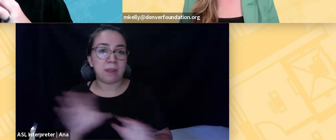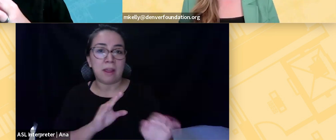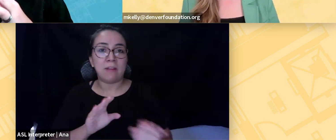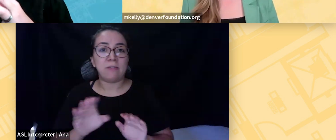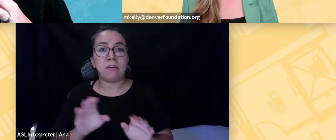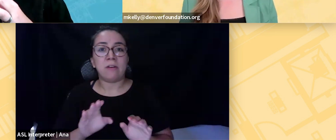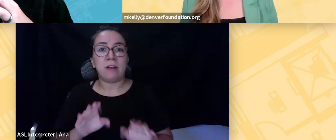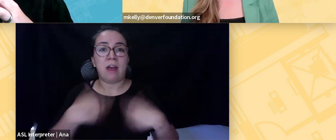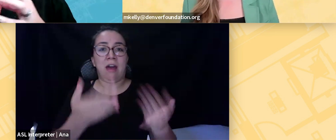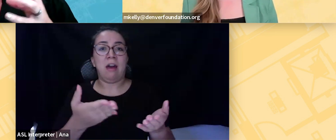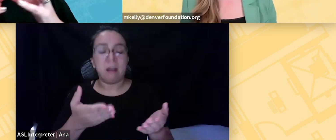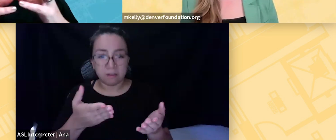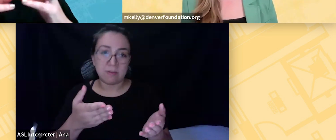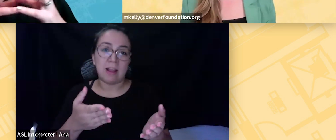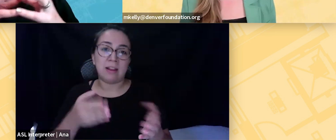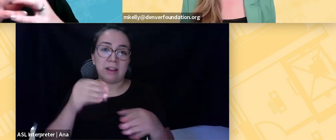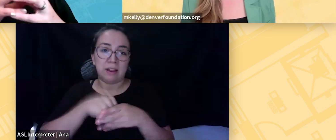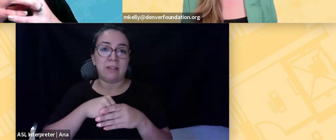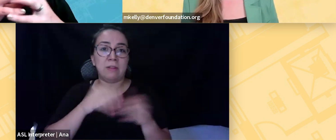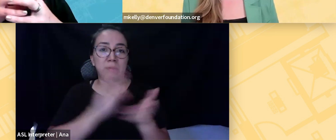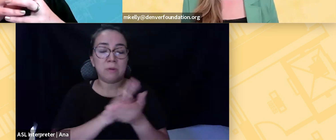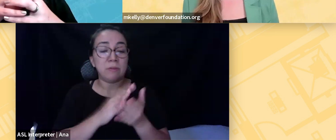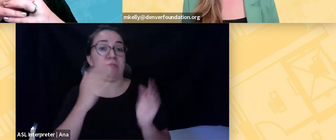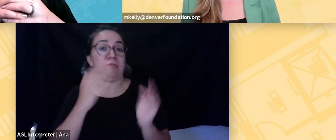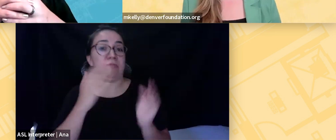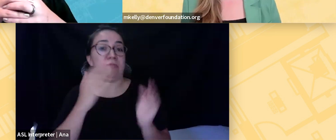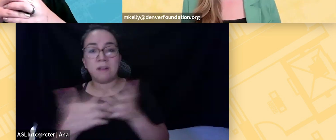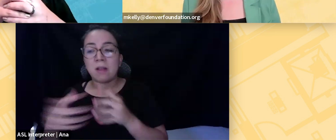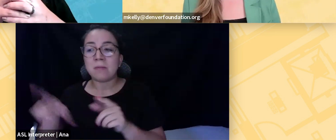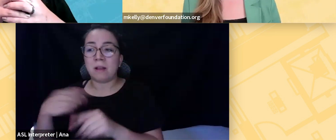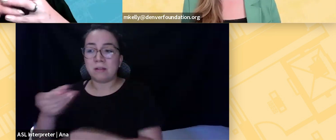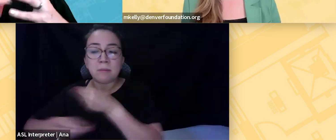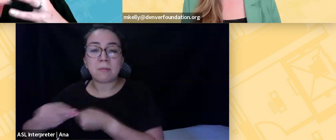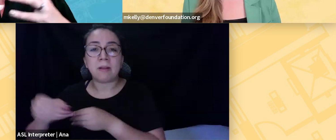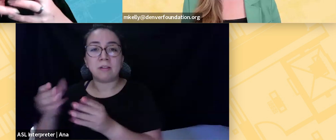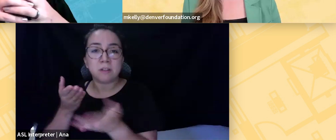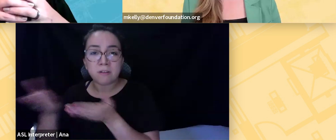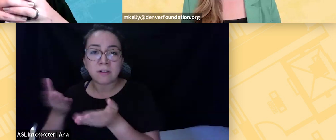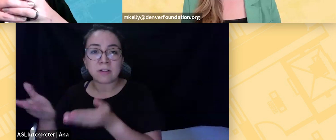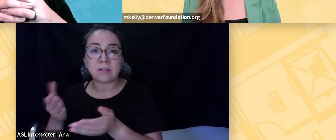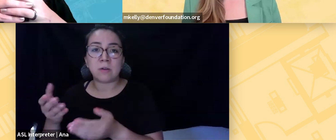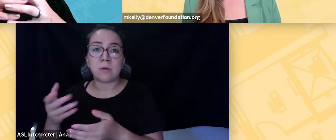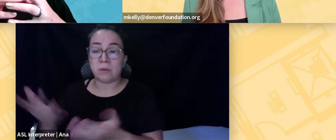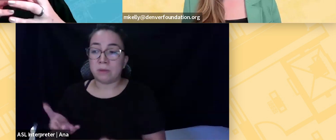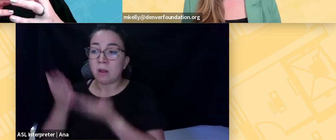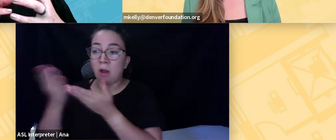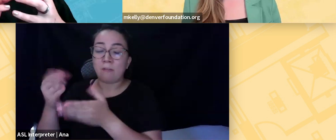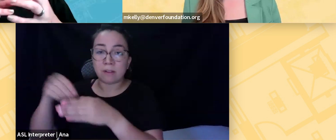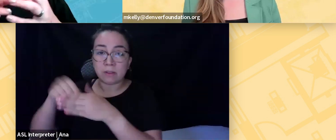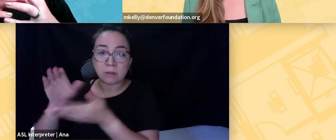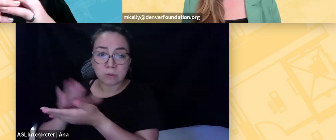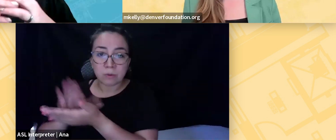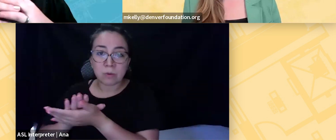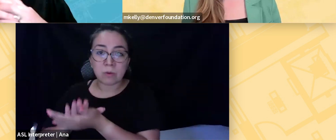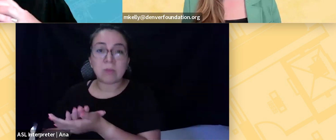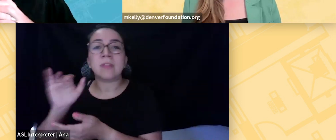school, then that's a great fit. If it's about providing supplemental services to what's being offered in the school,